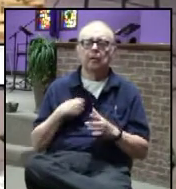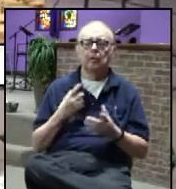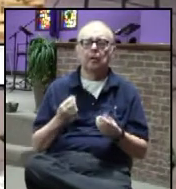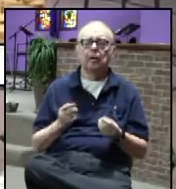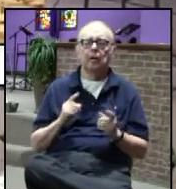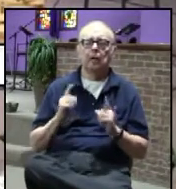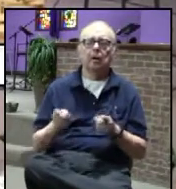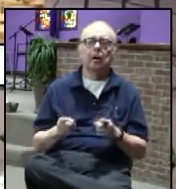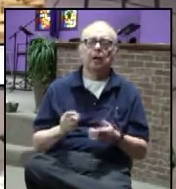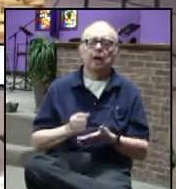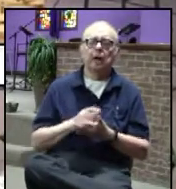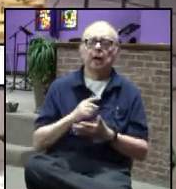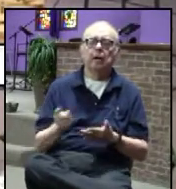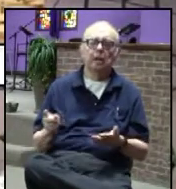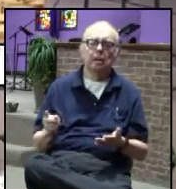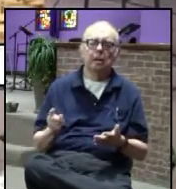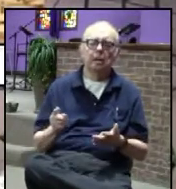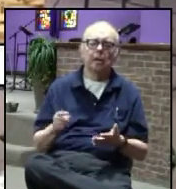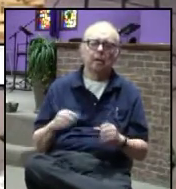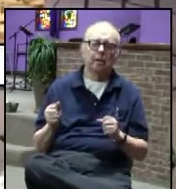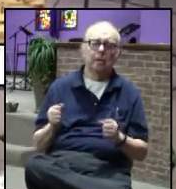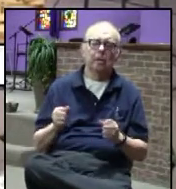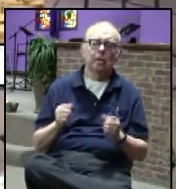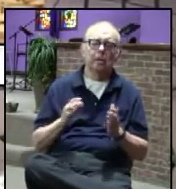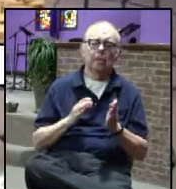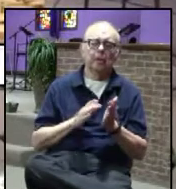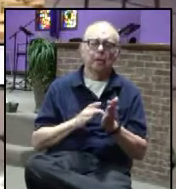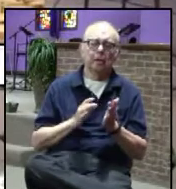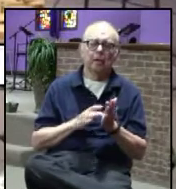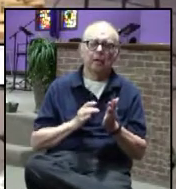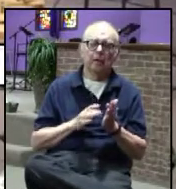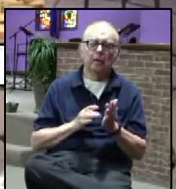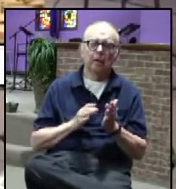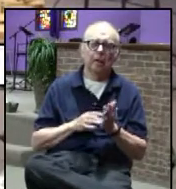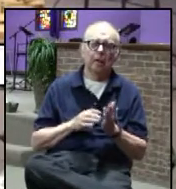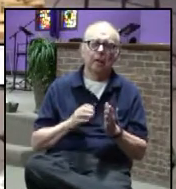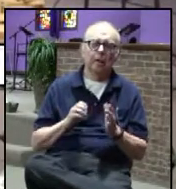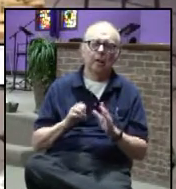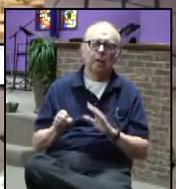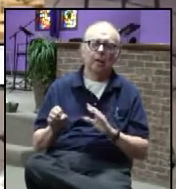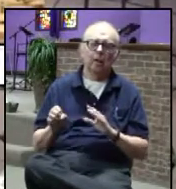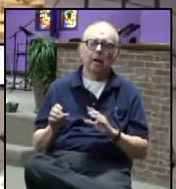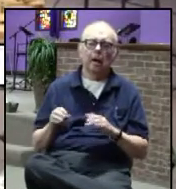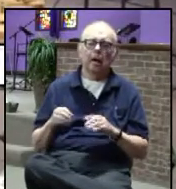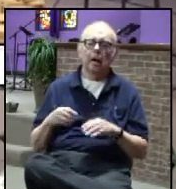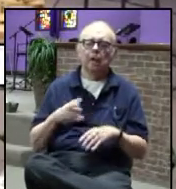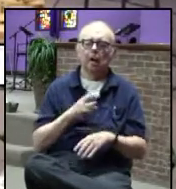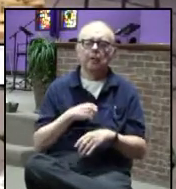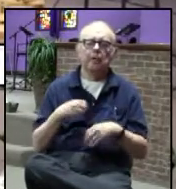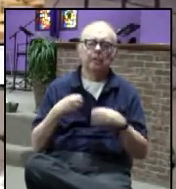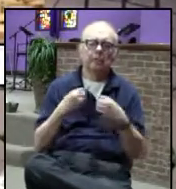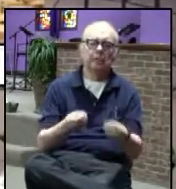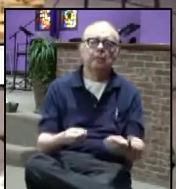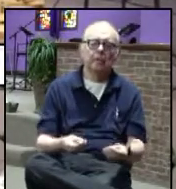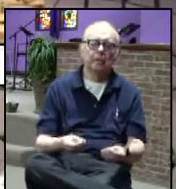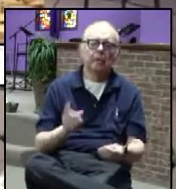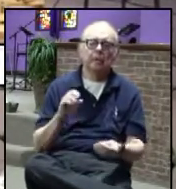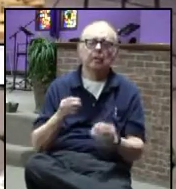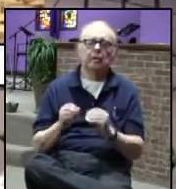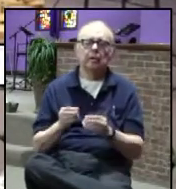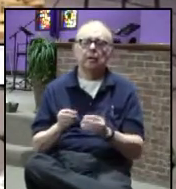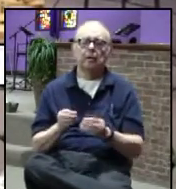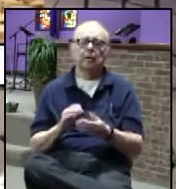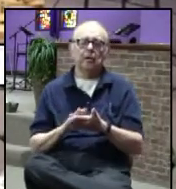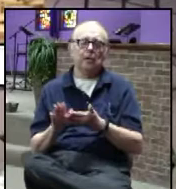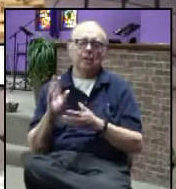is go there and help them. They take medical equipment that hospitals give to them that just basically need repair or